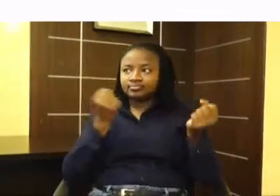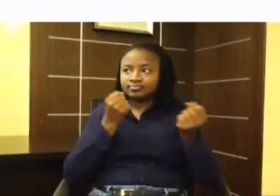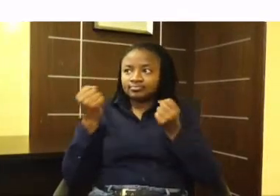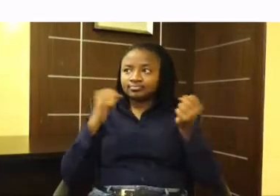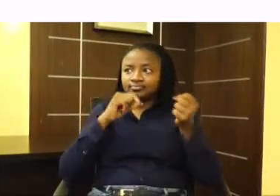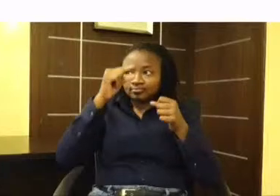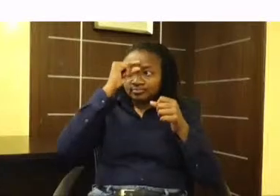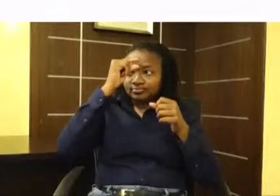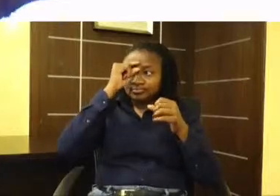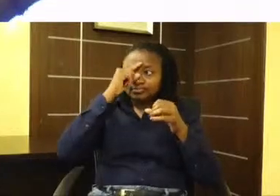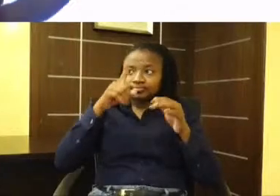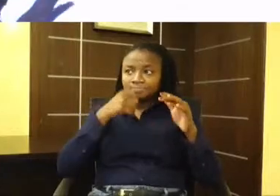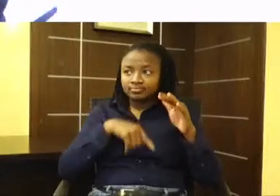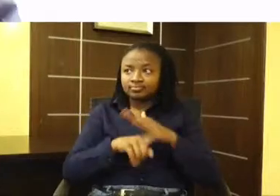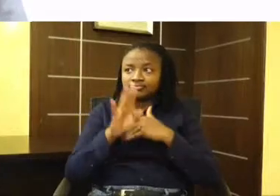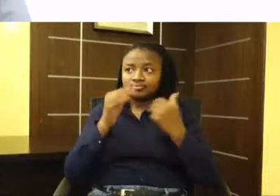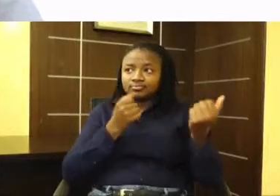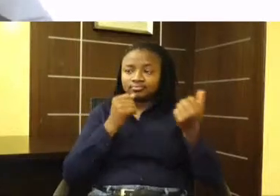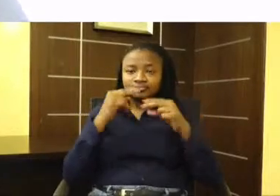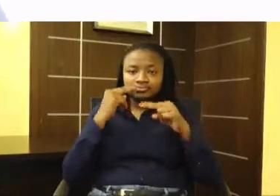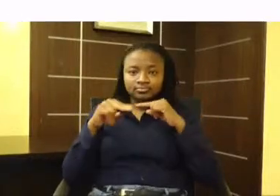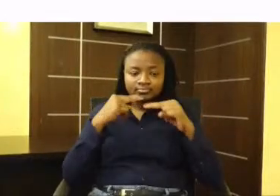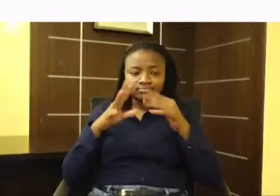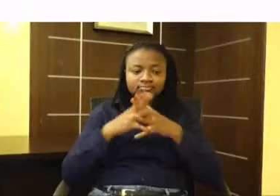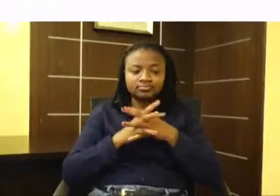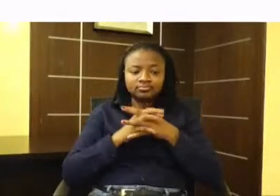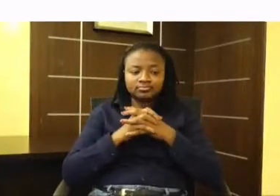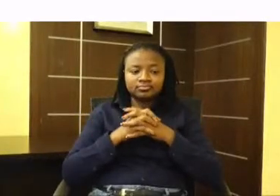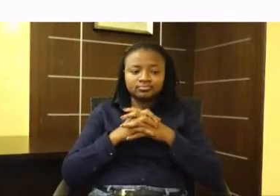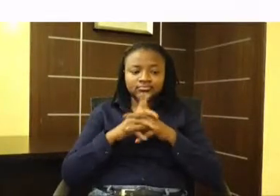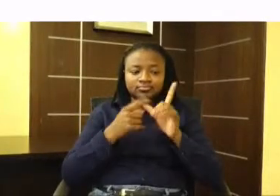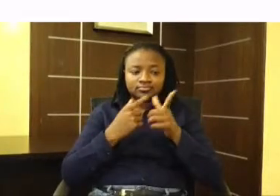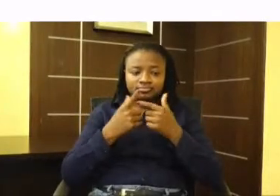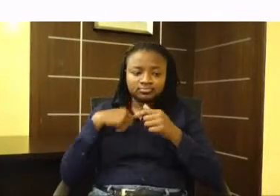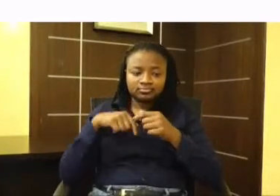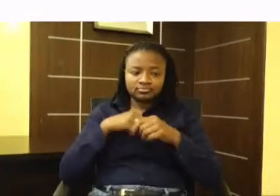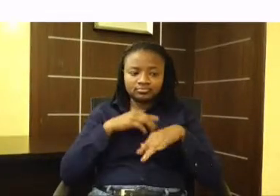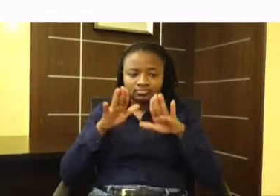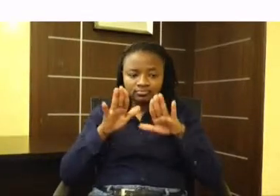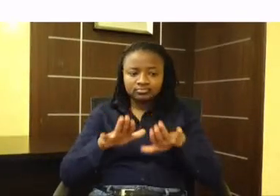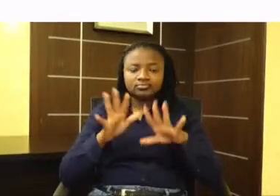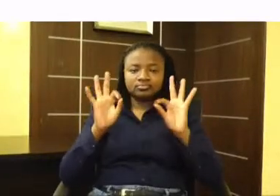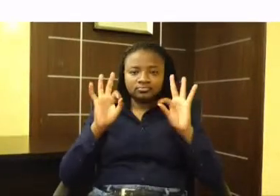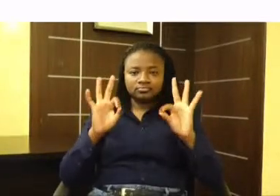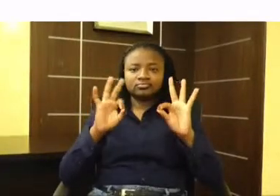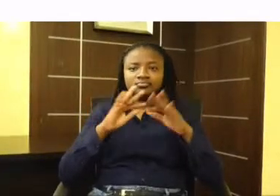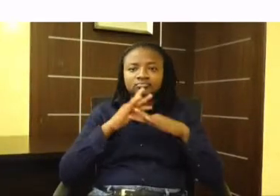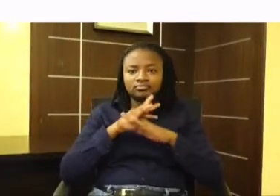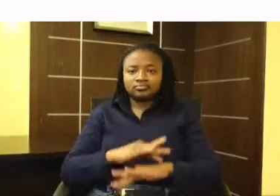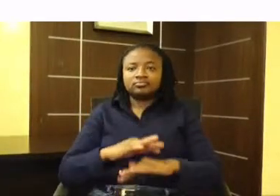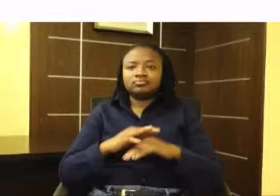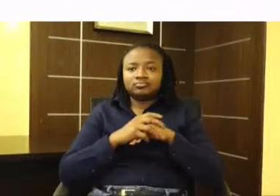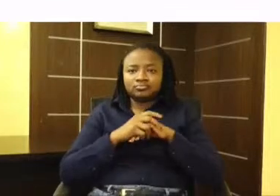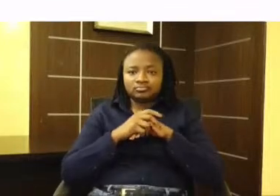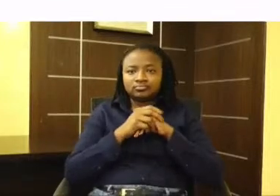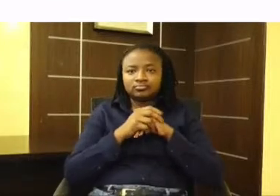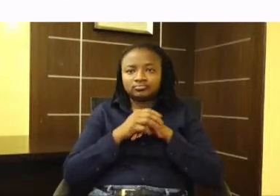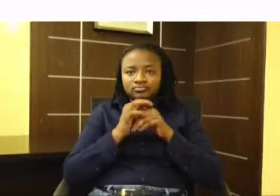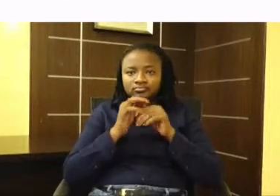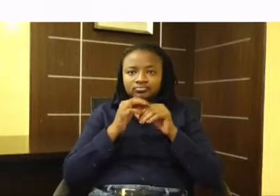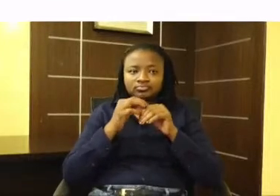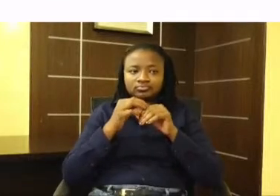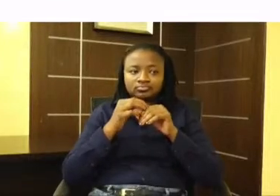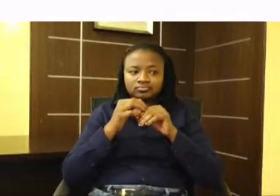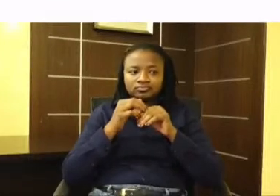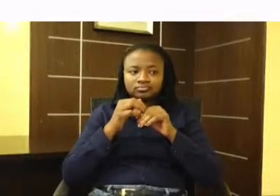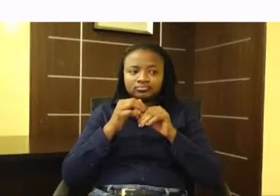ingie ndani ya hotel. Then tukakaa hivyo, tukakuwa in the same dress now with the Gen Z's. And the whole of that week, I